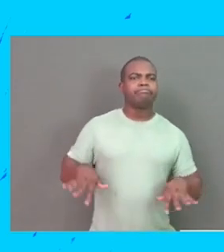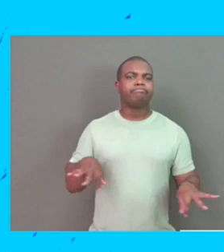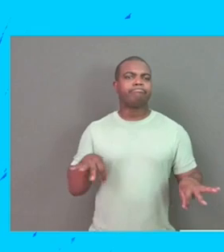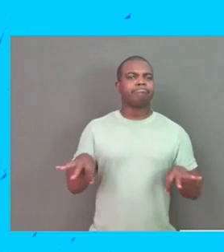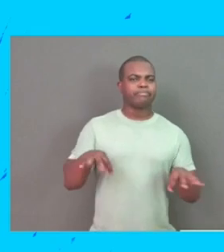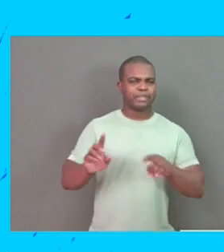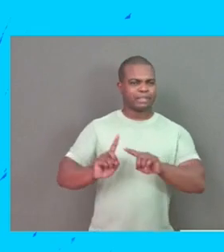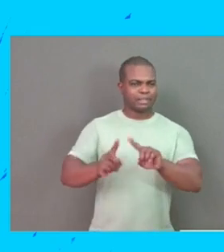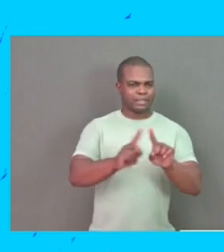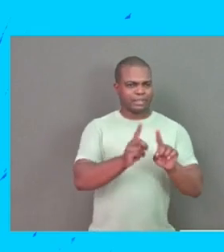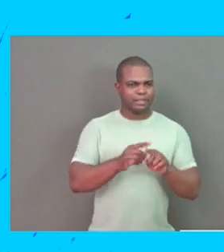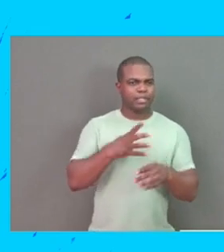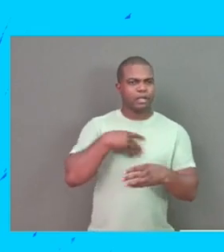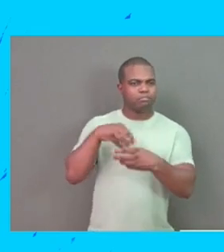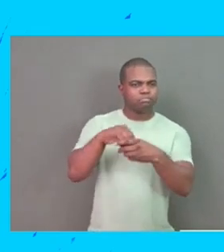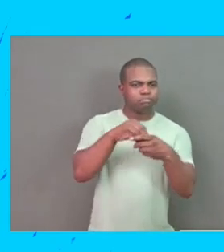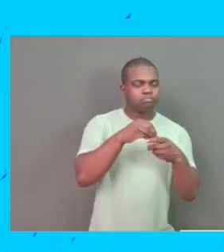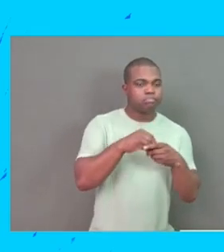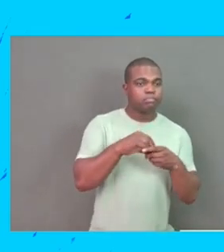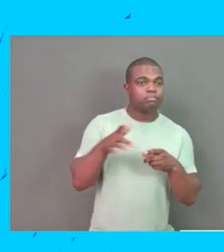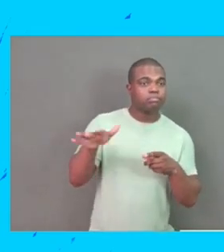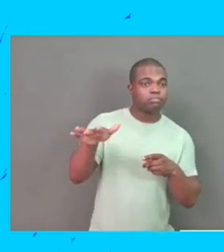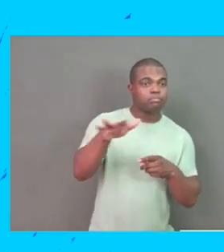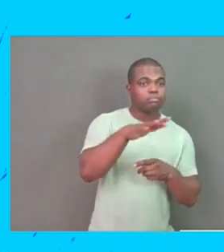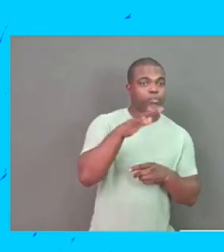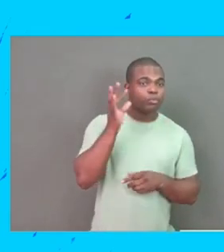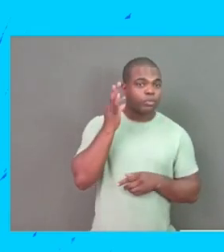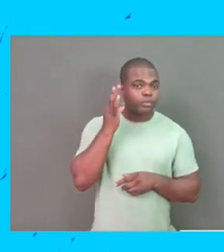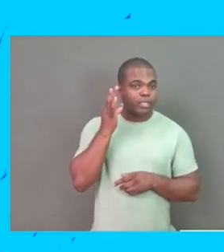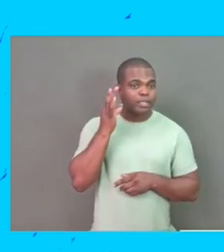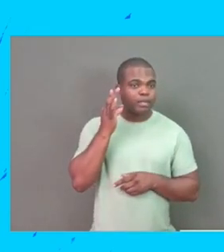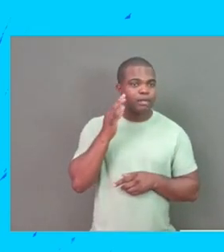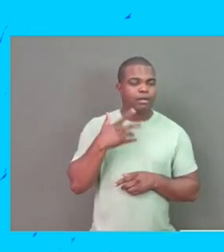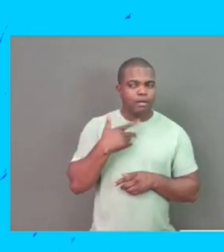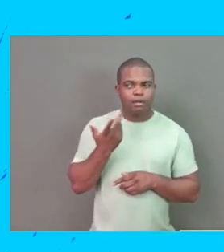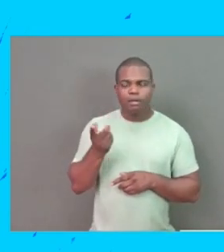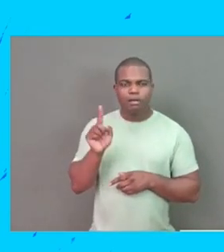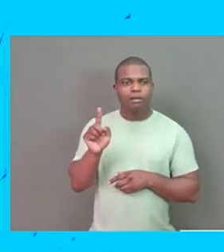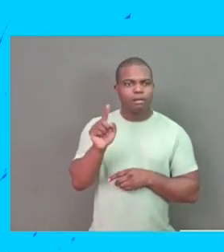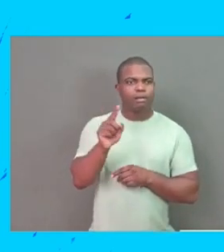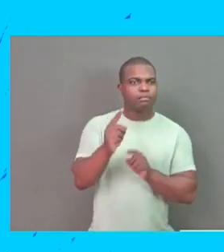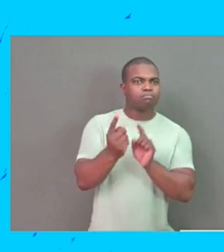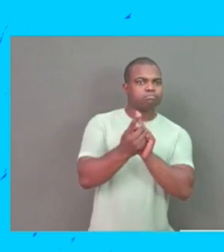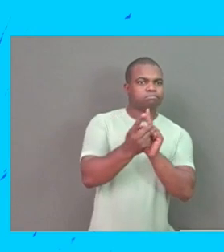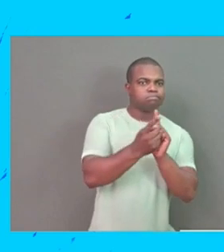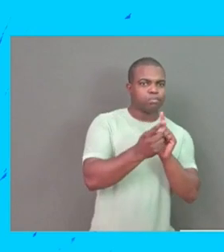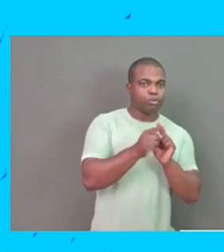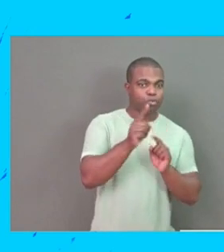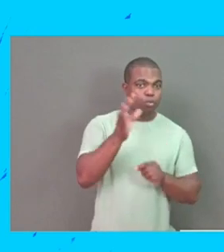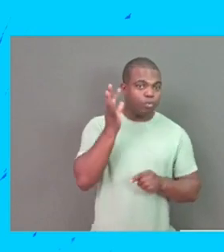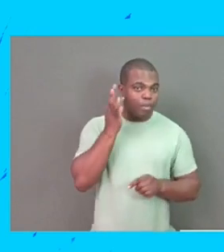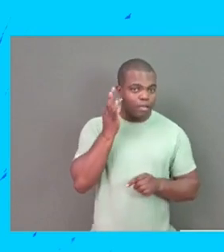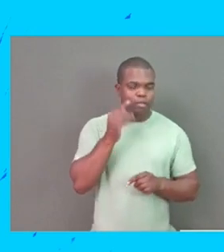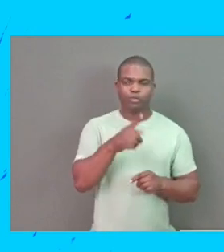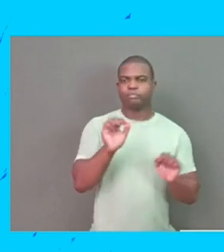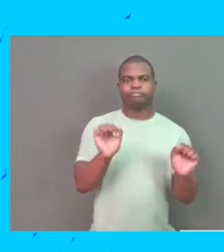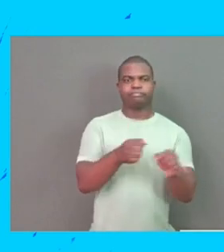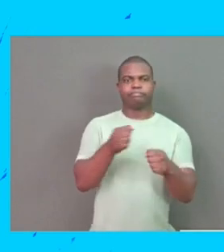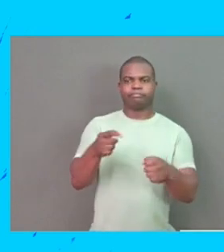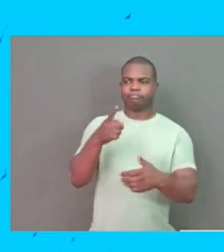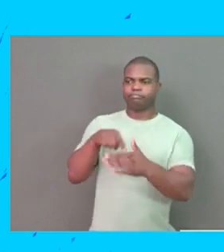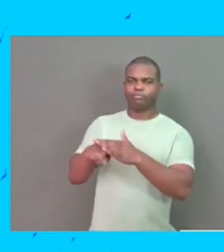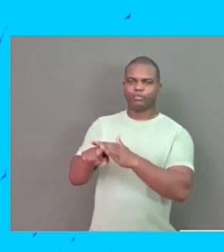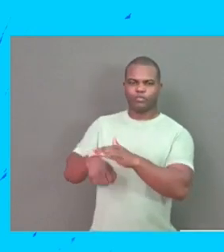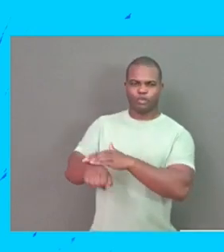no, you cannot do that. No, you're a woman, you cannot play soccer. No, you're a woman, you cannot wear a short skirt. No, you're a woman, that's not your